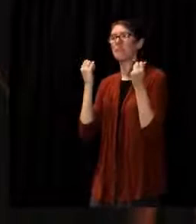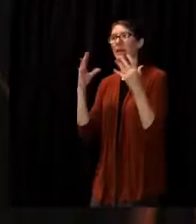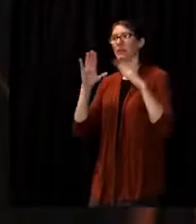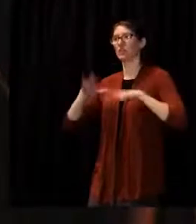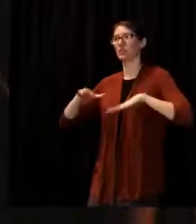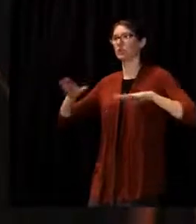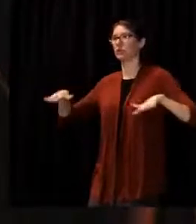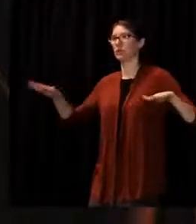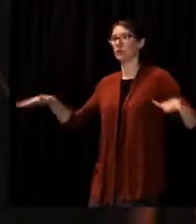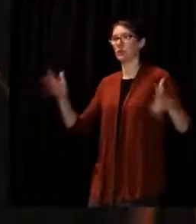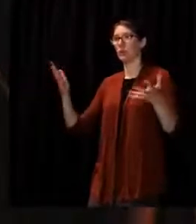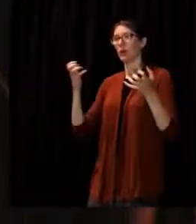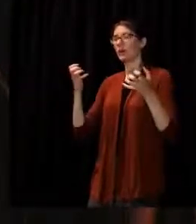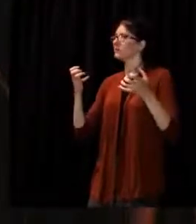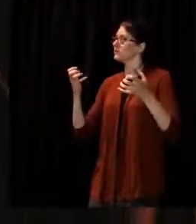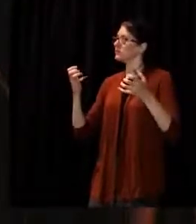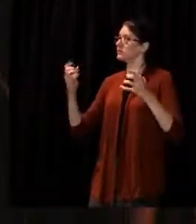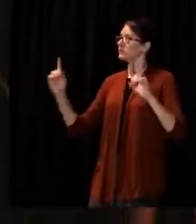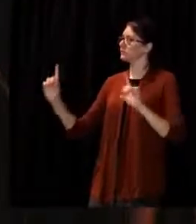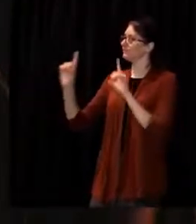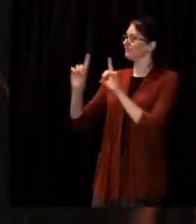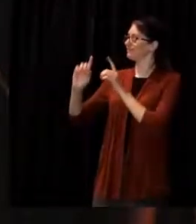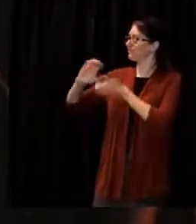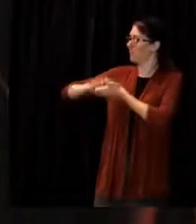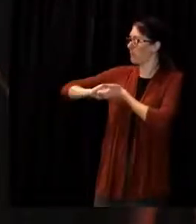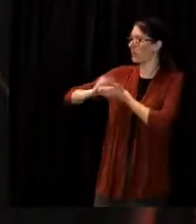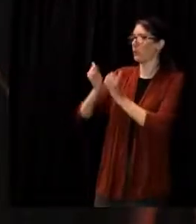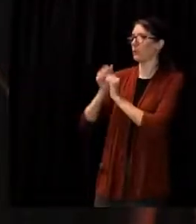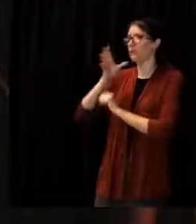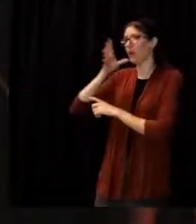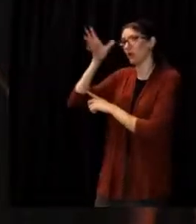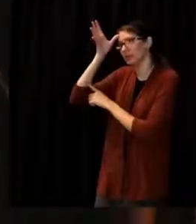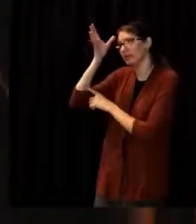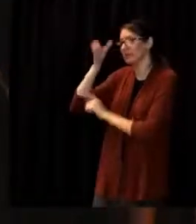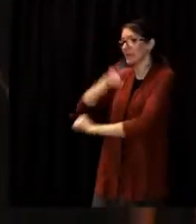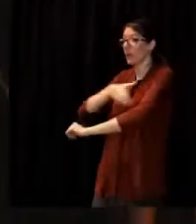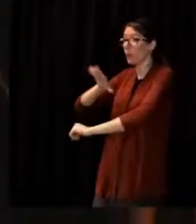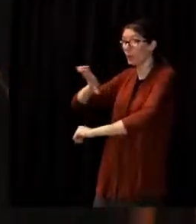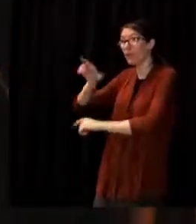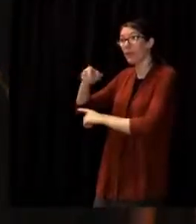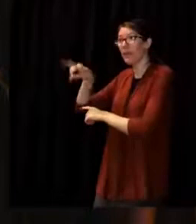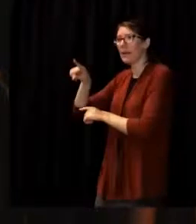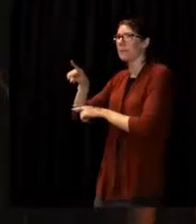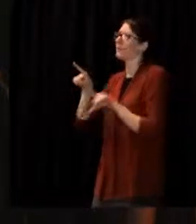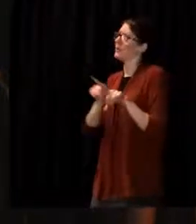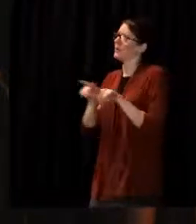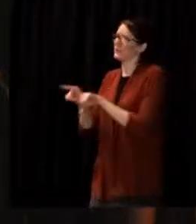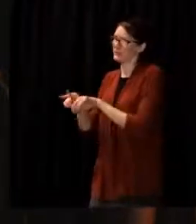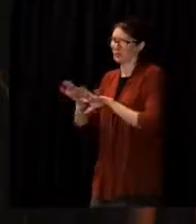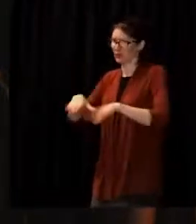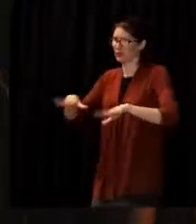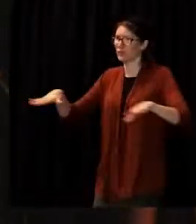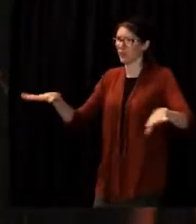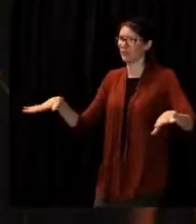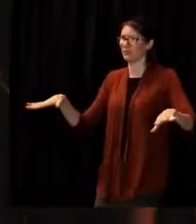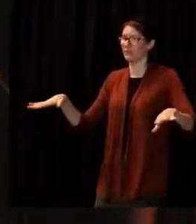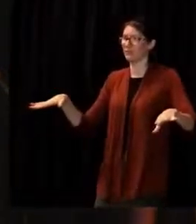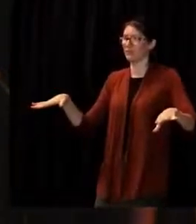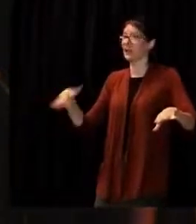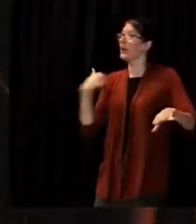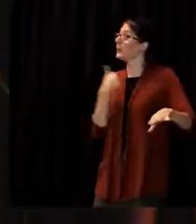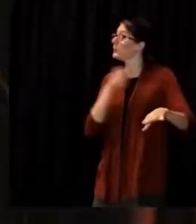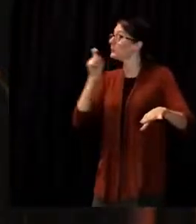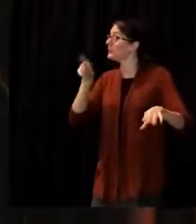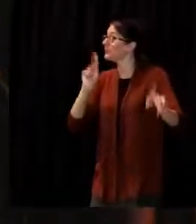We want to continue to ally with parents and equip parents, but at the same time, pour into those kids. We need folks who are ready